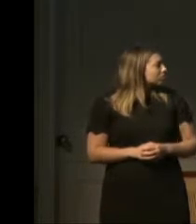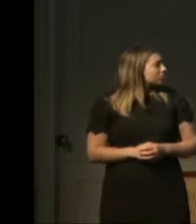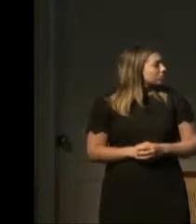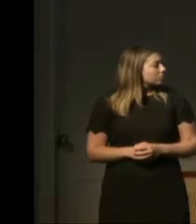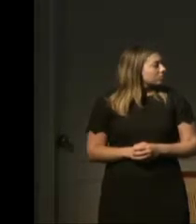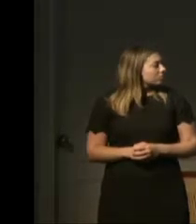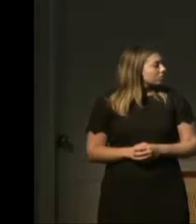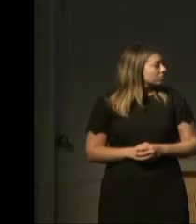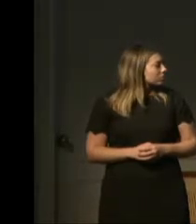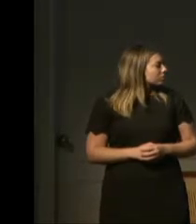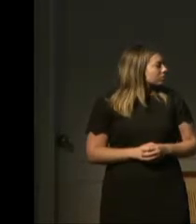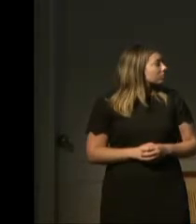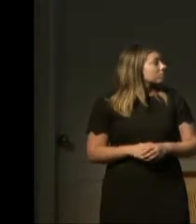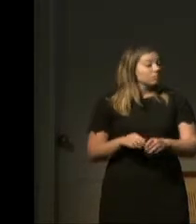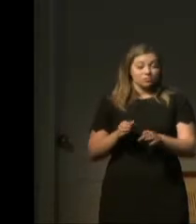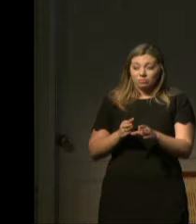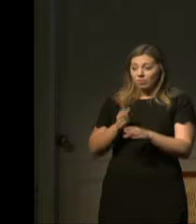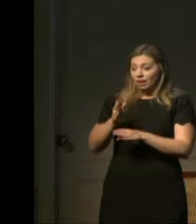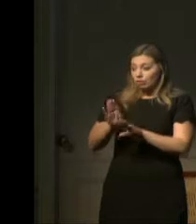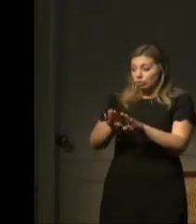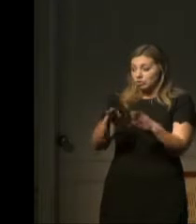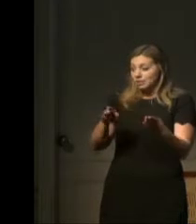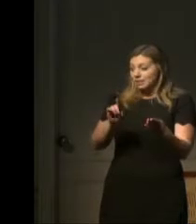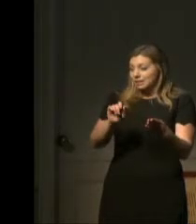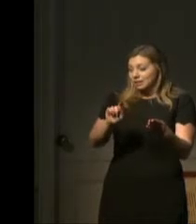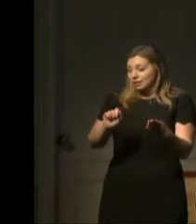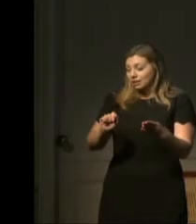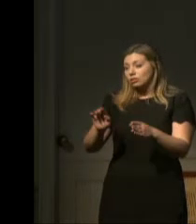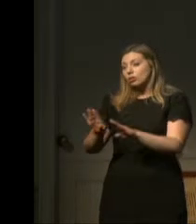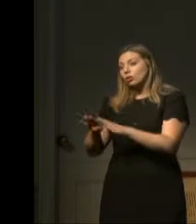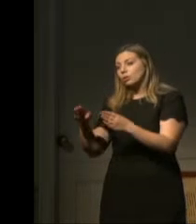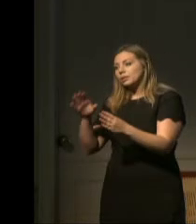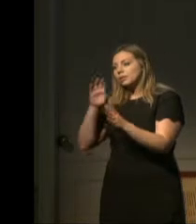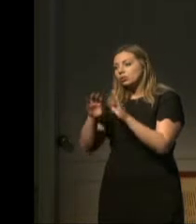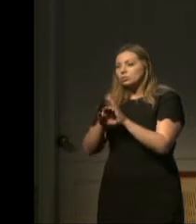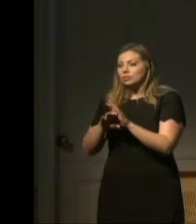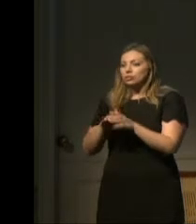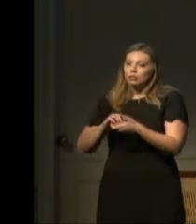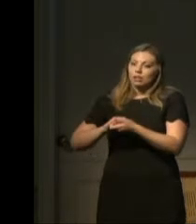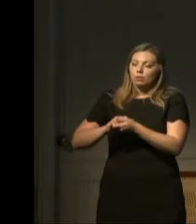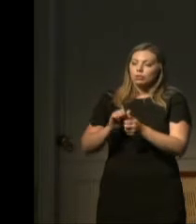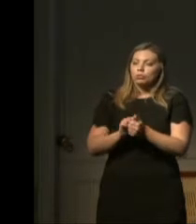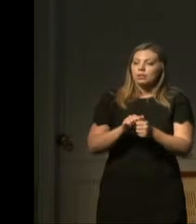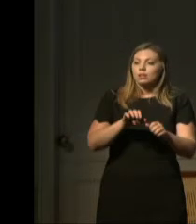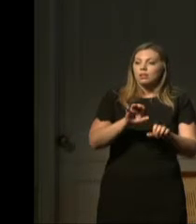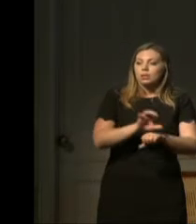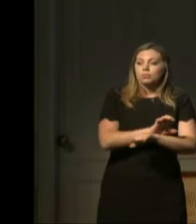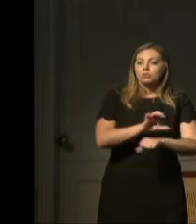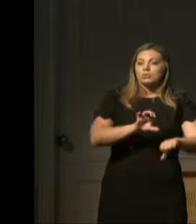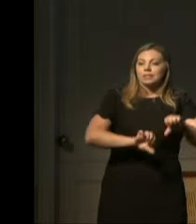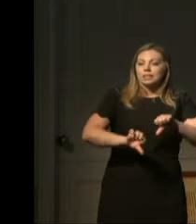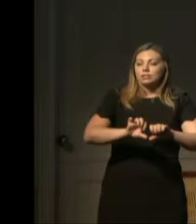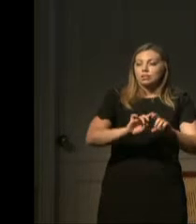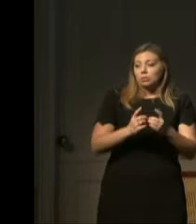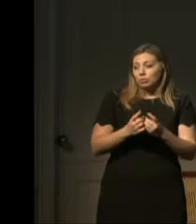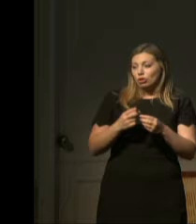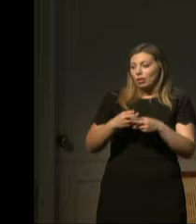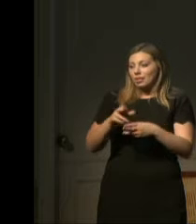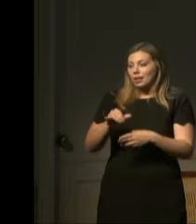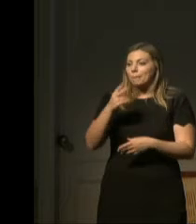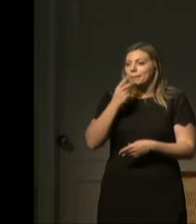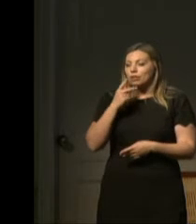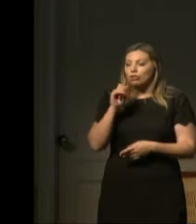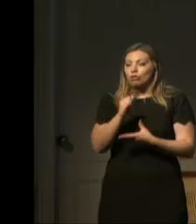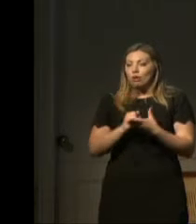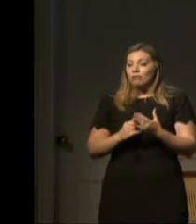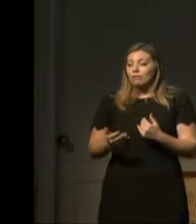So not long after we opened our data and our images, we started a collaboration with the computer science department. We called it Pink Art. 5 computer